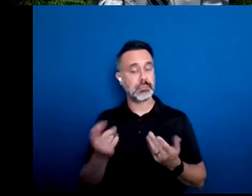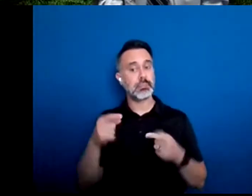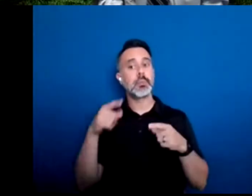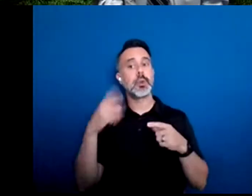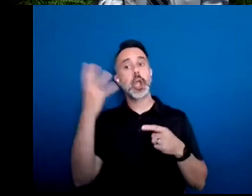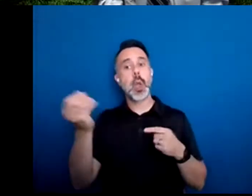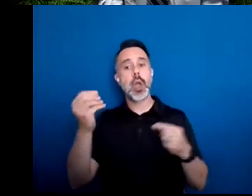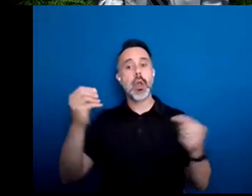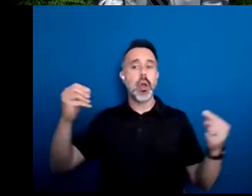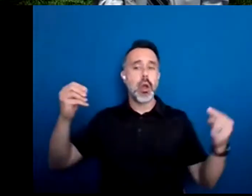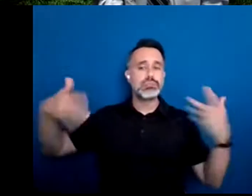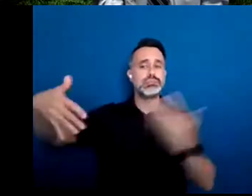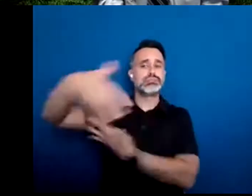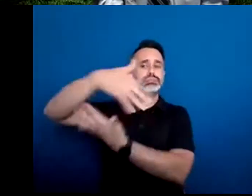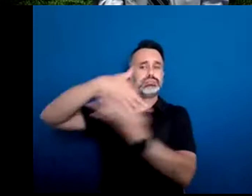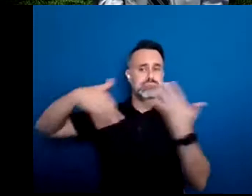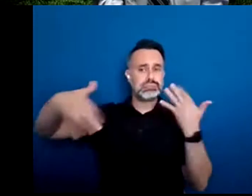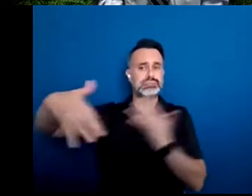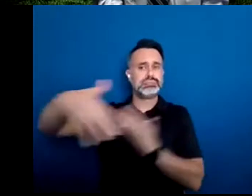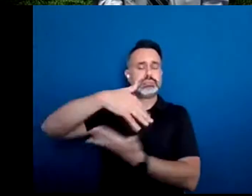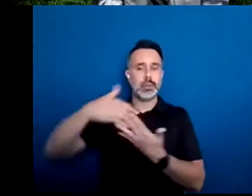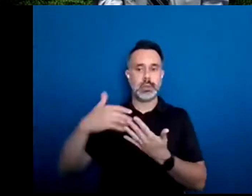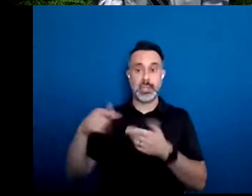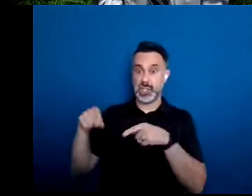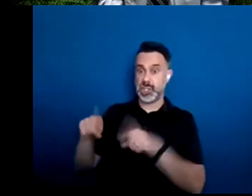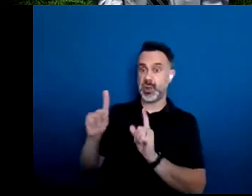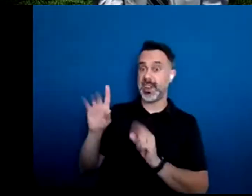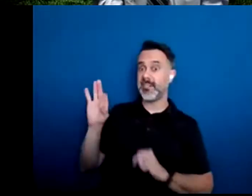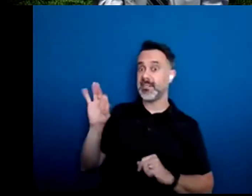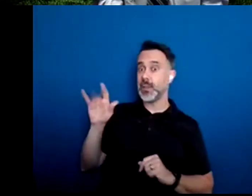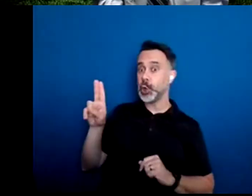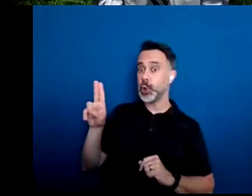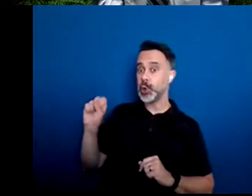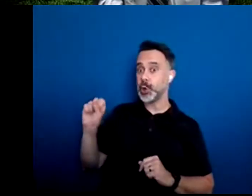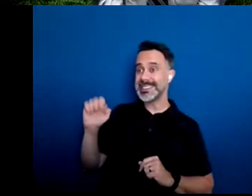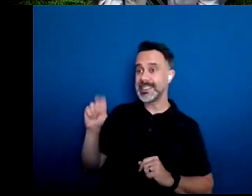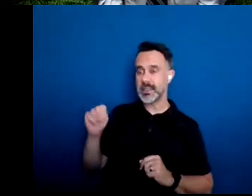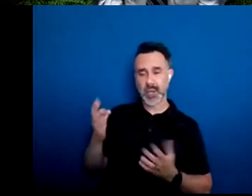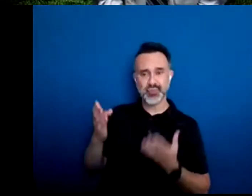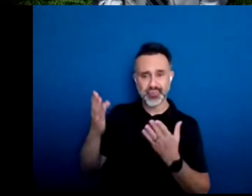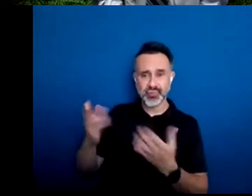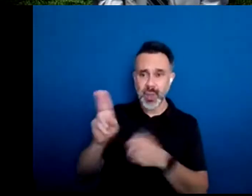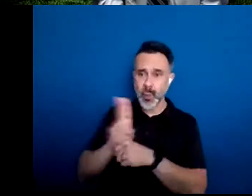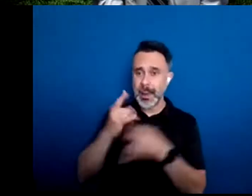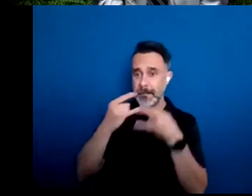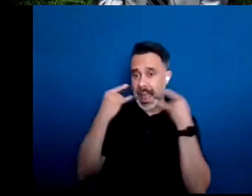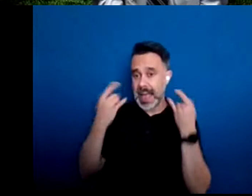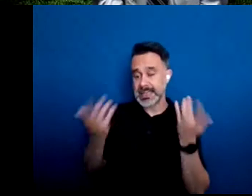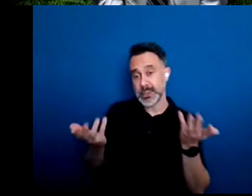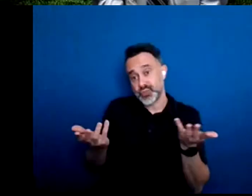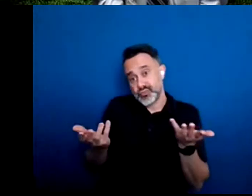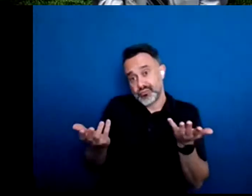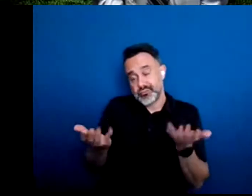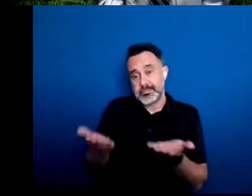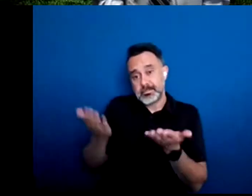areas when flu activity is up, to think about wearing a mask. I think it's,